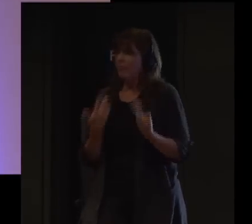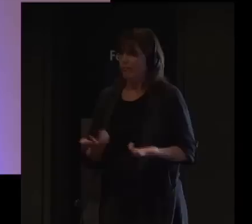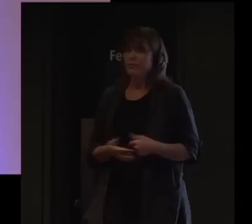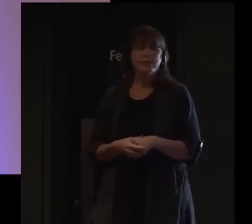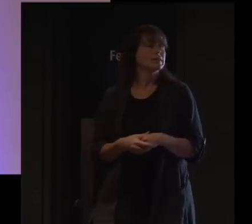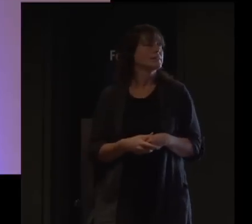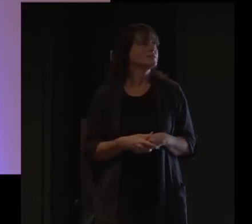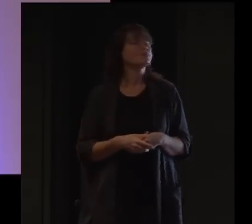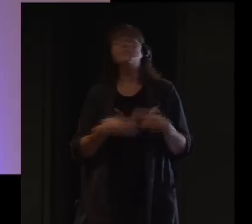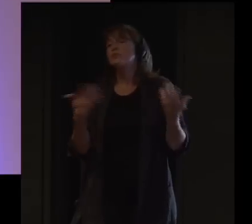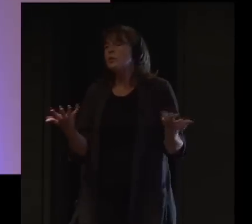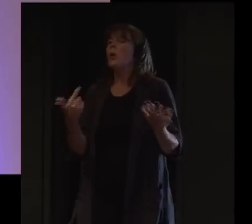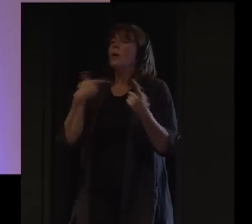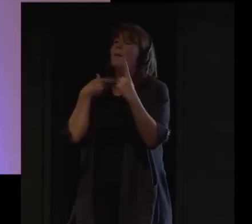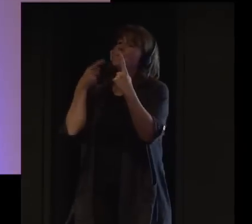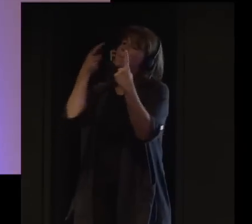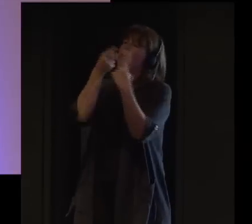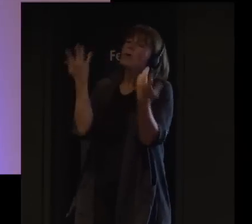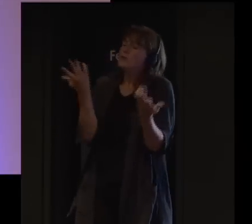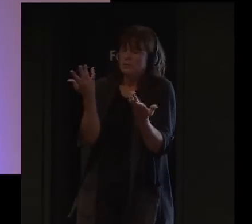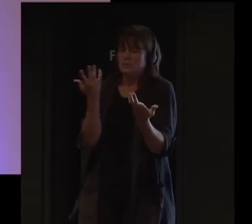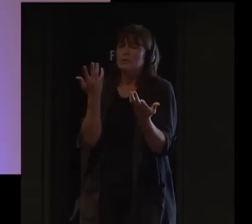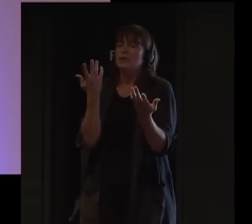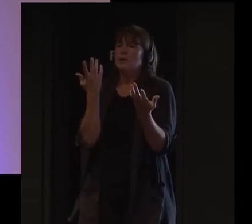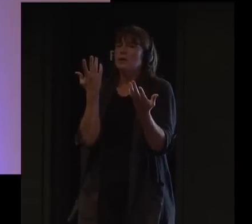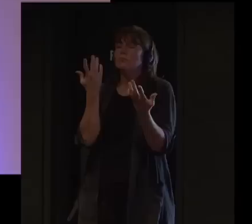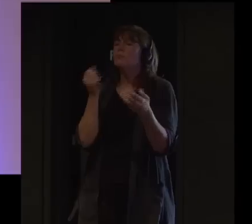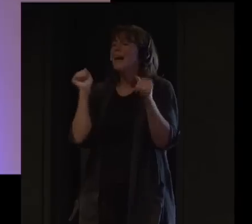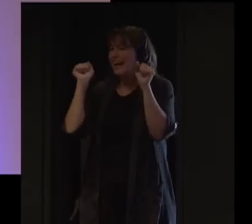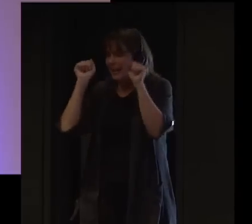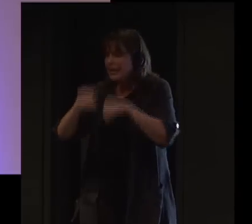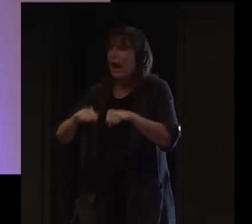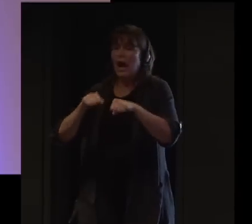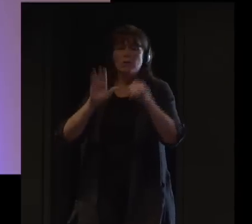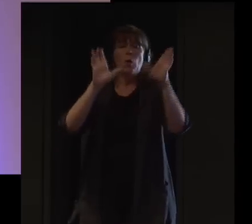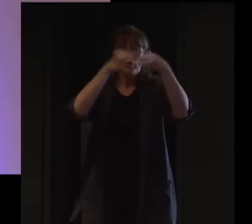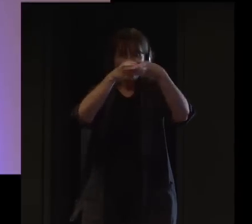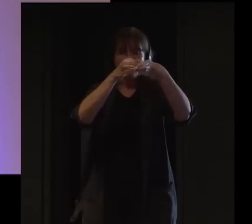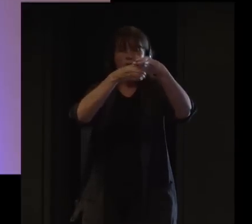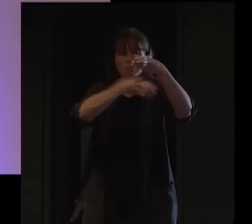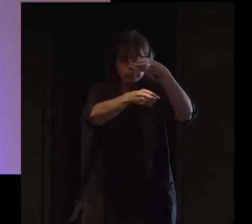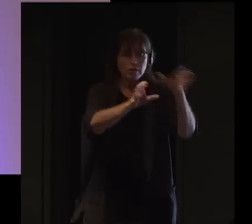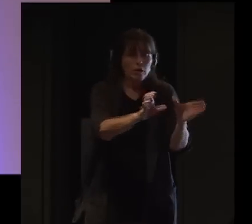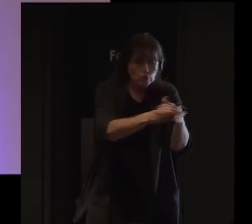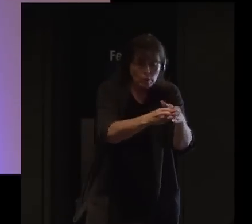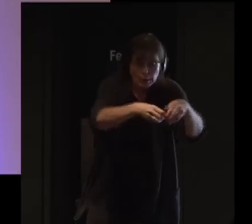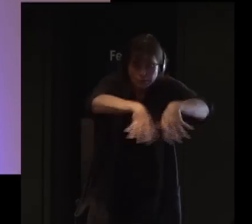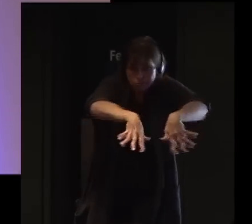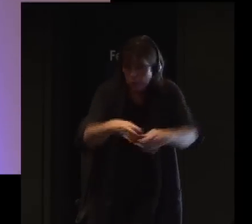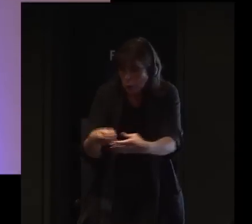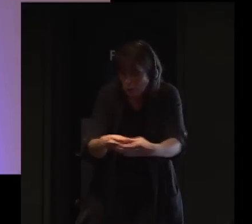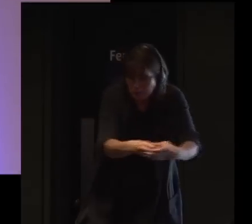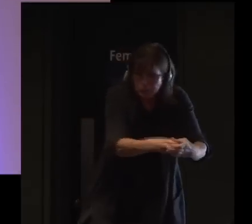here is to say that we can always recreate subgroups because we are belonging